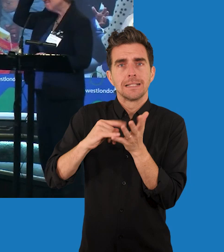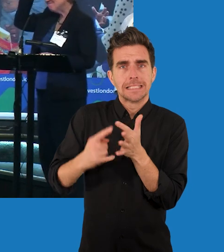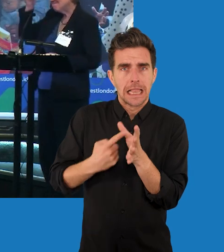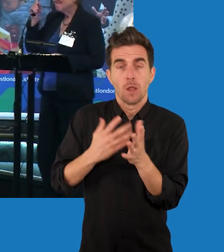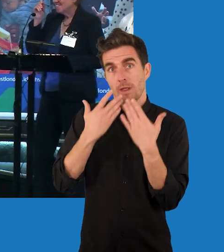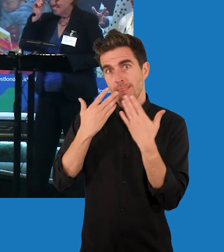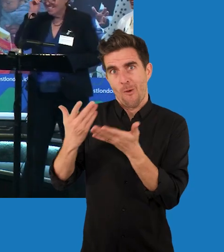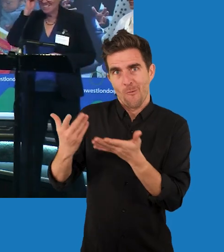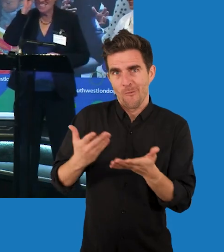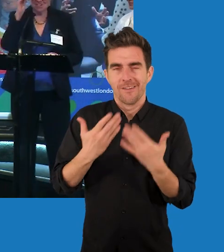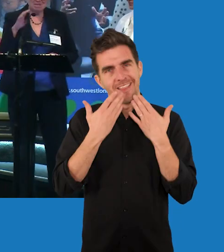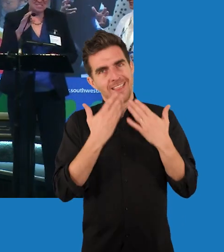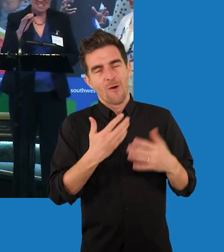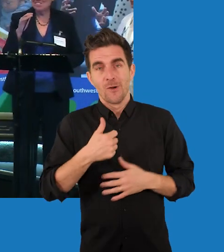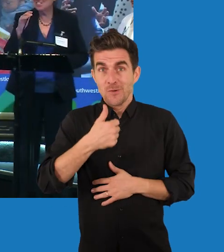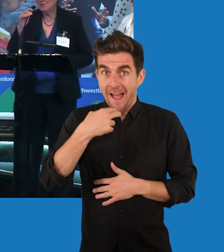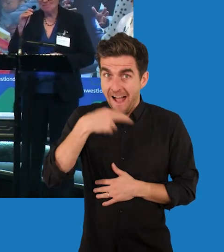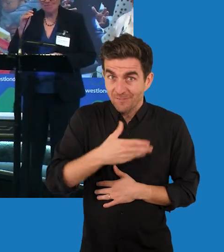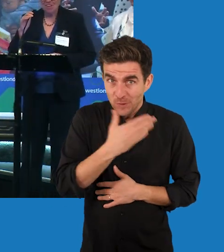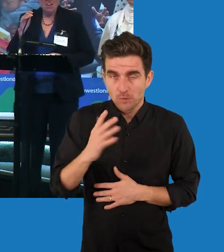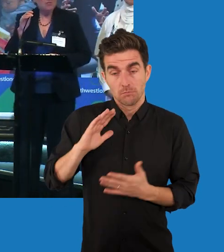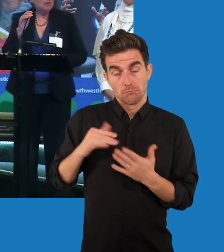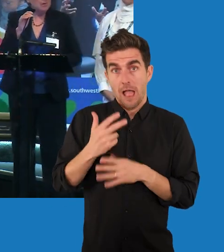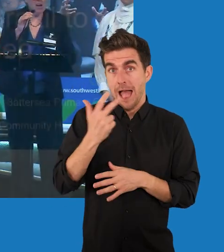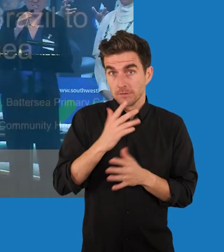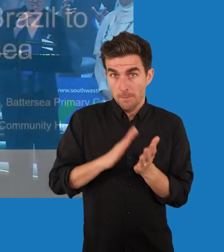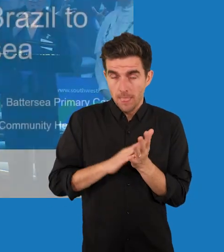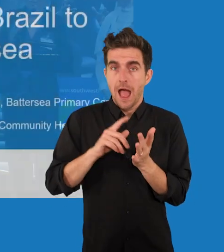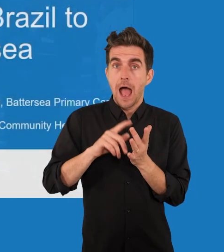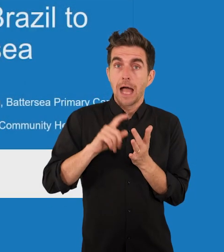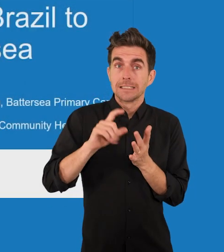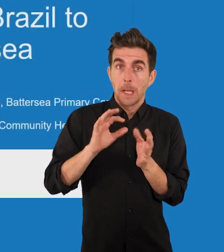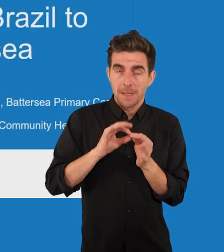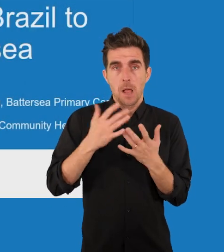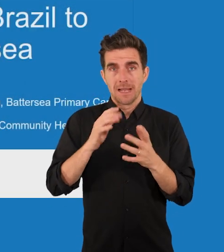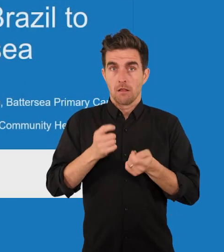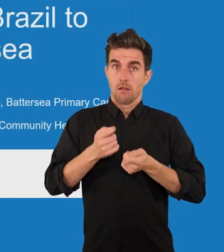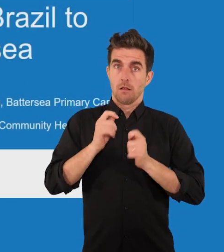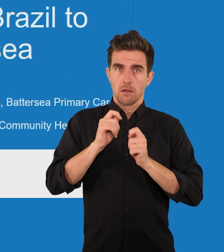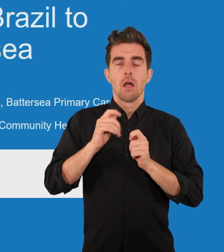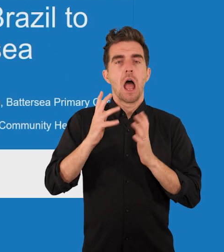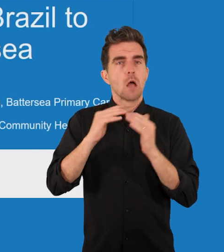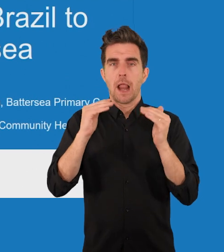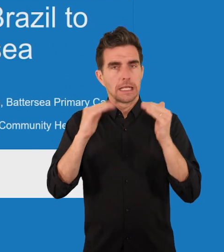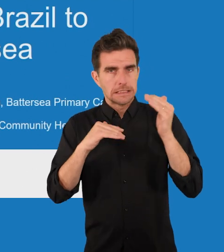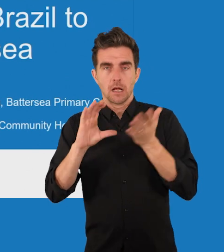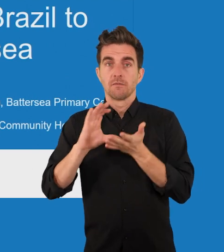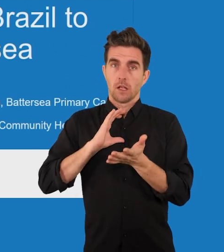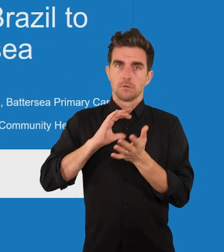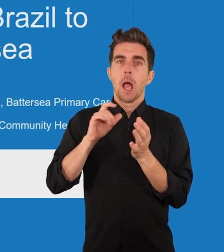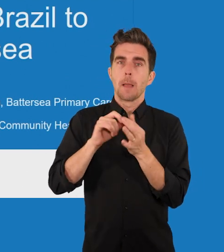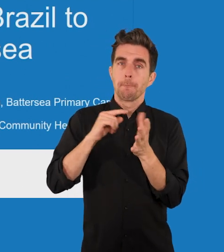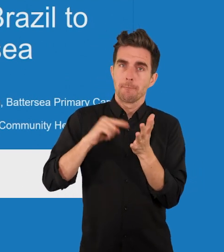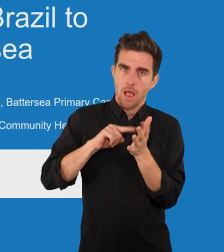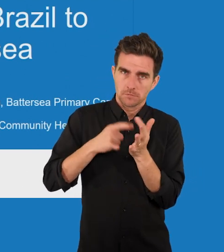you. Thanks very much. Good afternoon. Over the past 18 months, the ICB has awarded